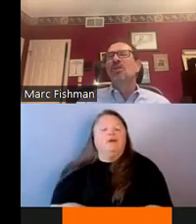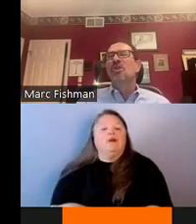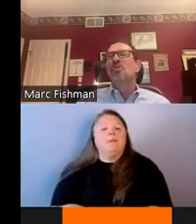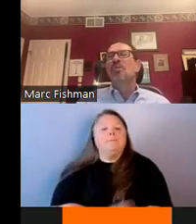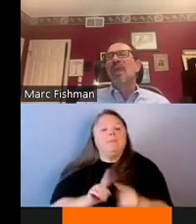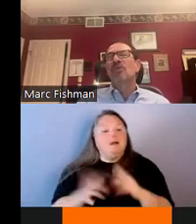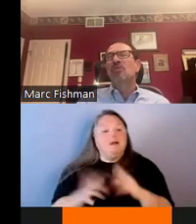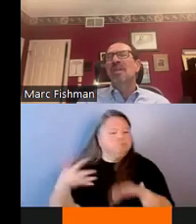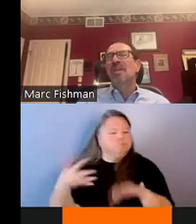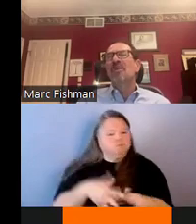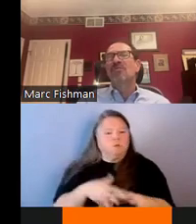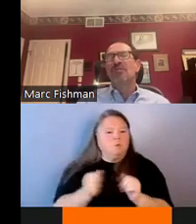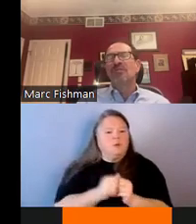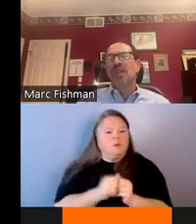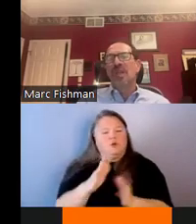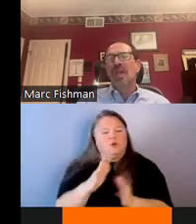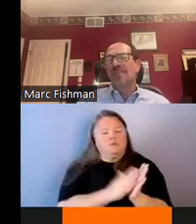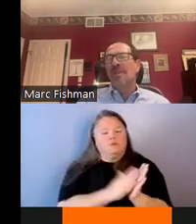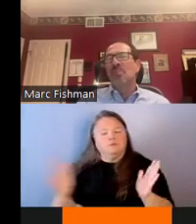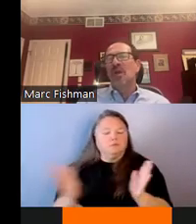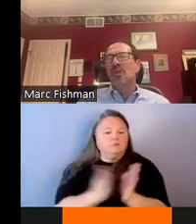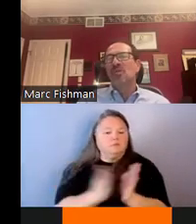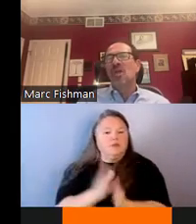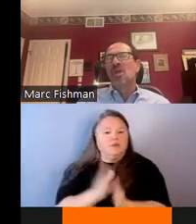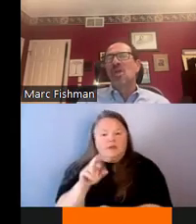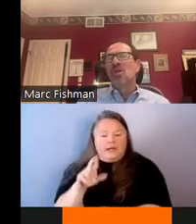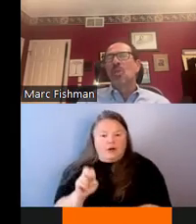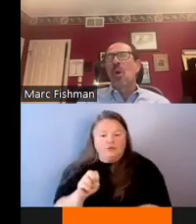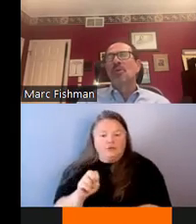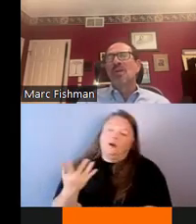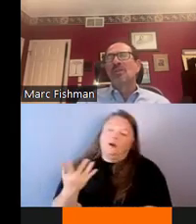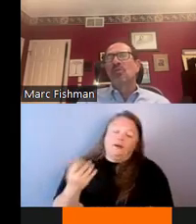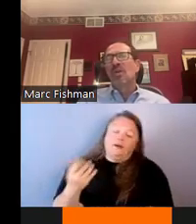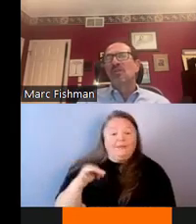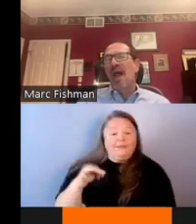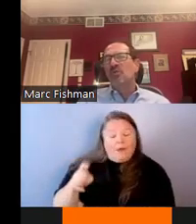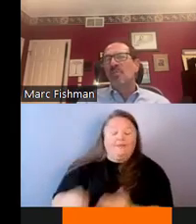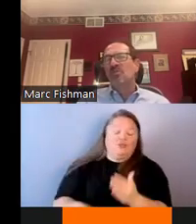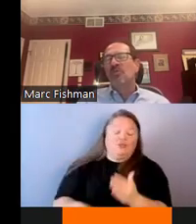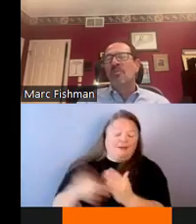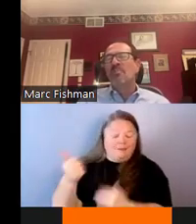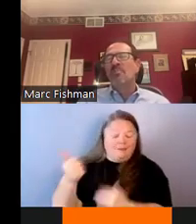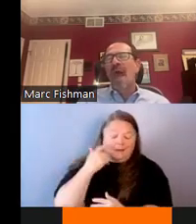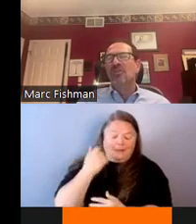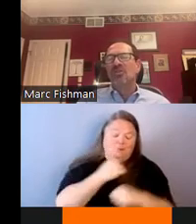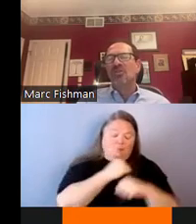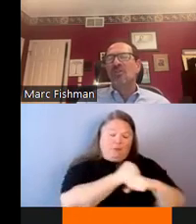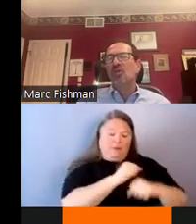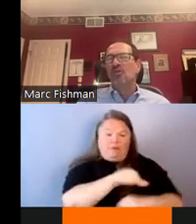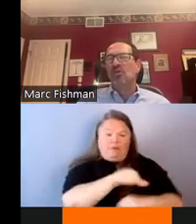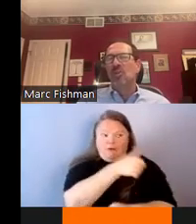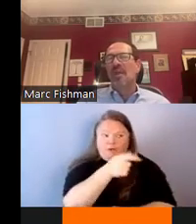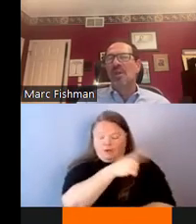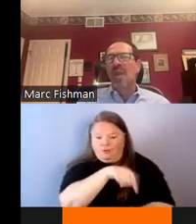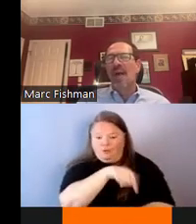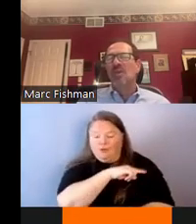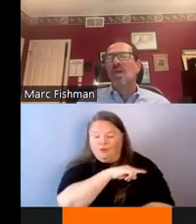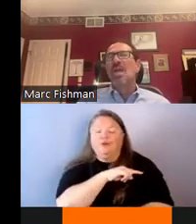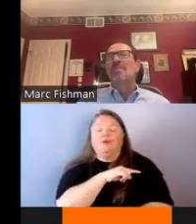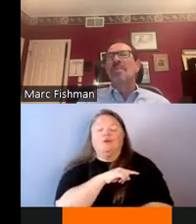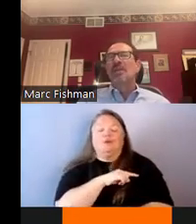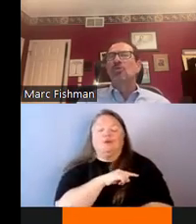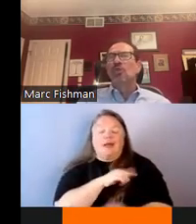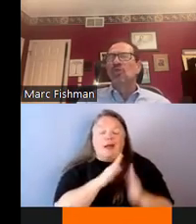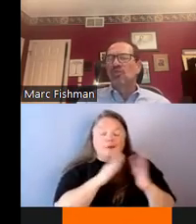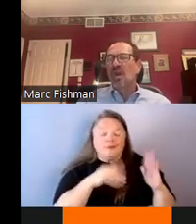it in the full continuum of care so that even if you have to kick them out because you want to protect the rest of the housemates from access to their drugs when they